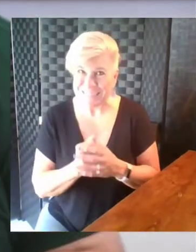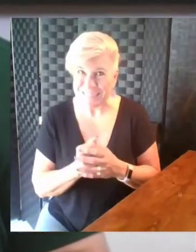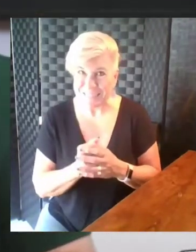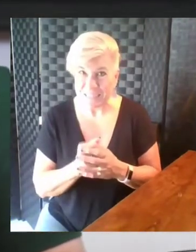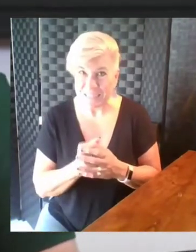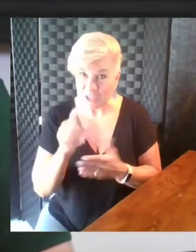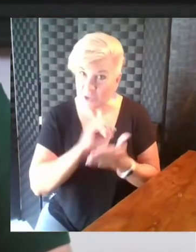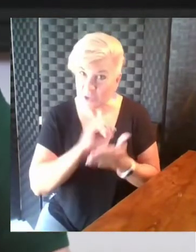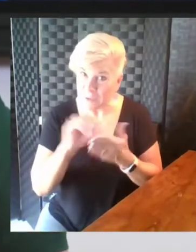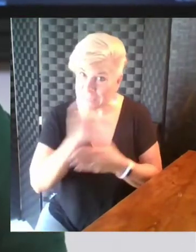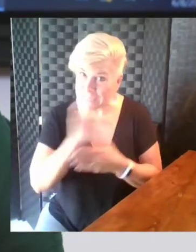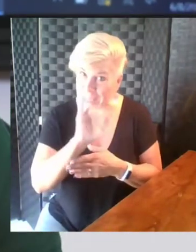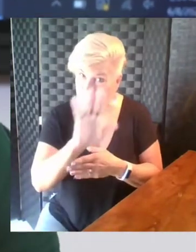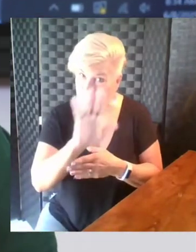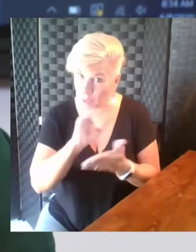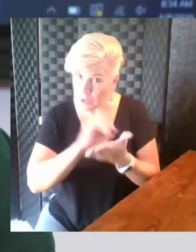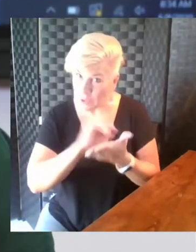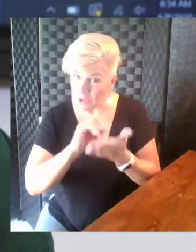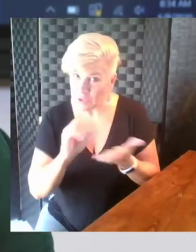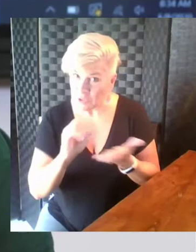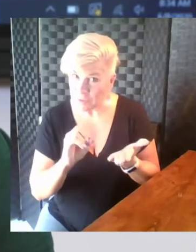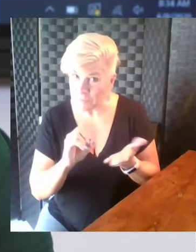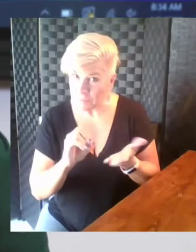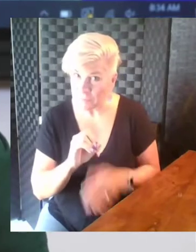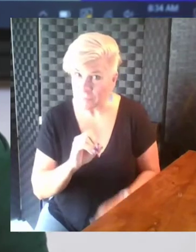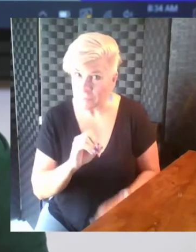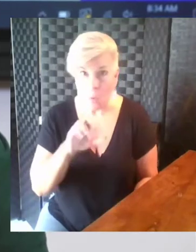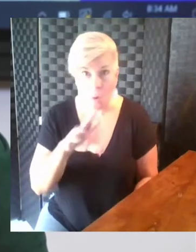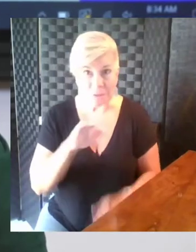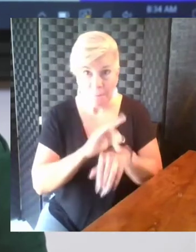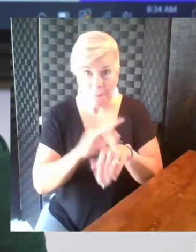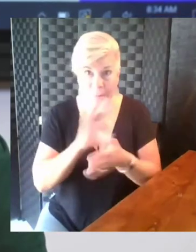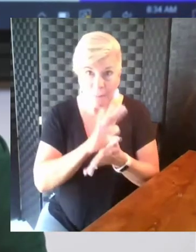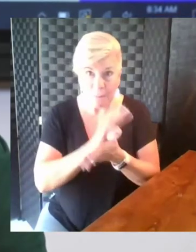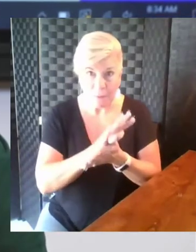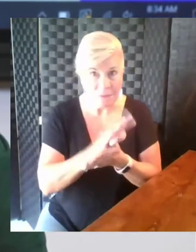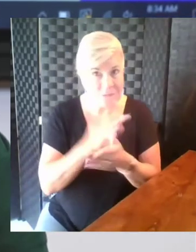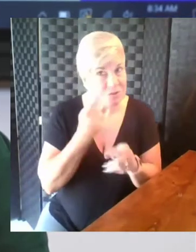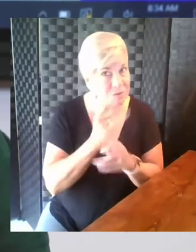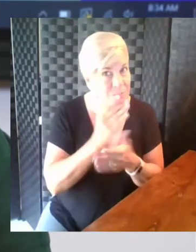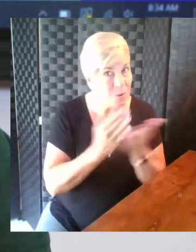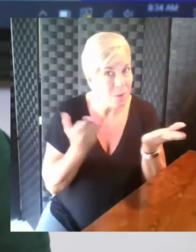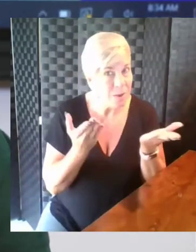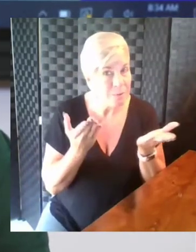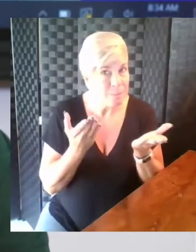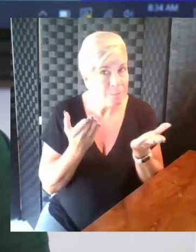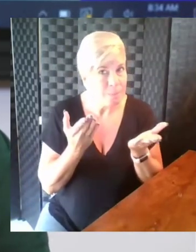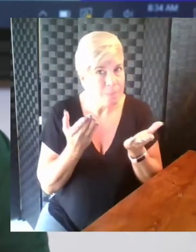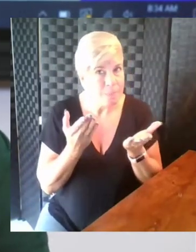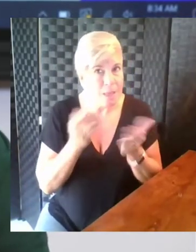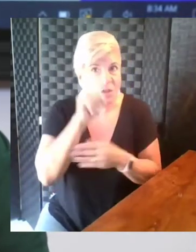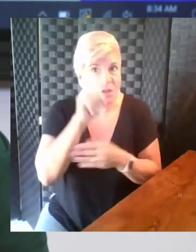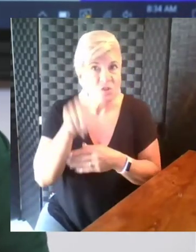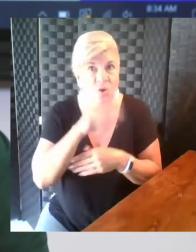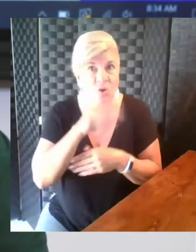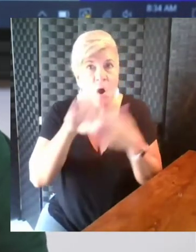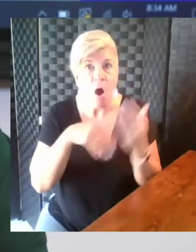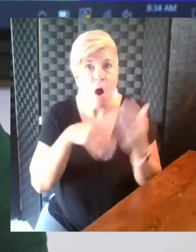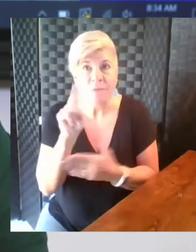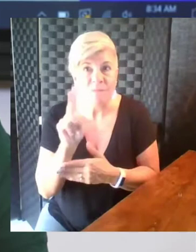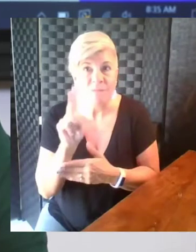to do that in your journal or on some blank paper that you have? Now here's the tricky part. Can you circle all the